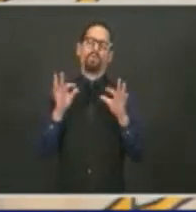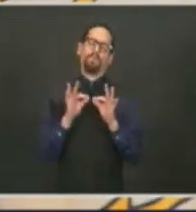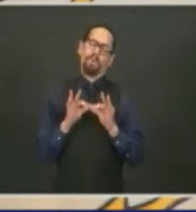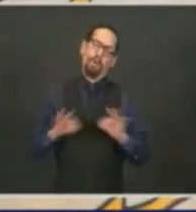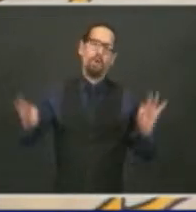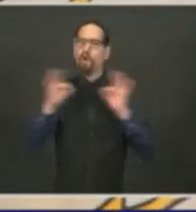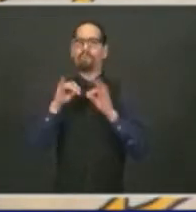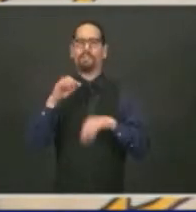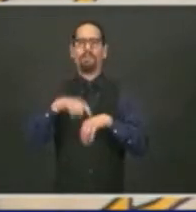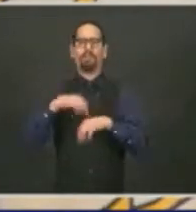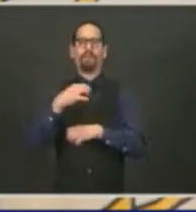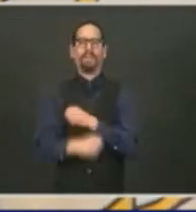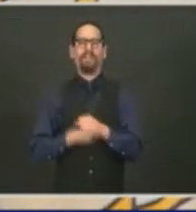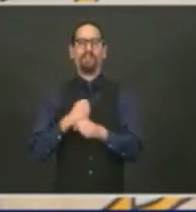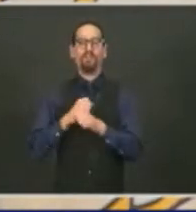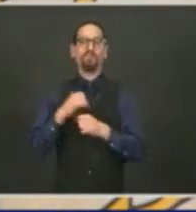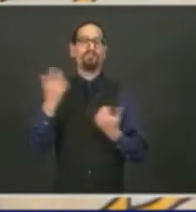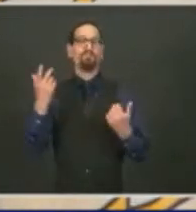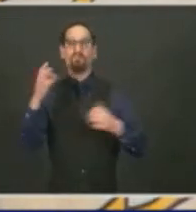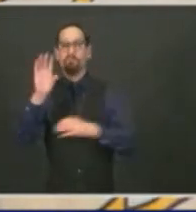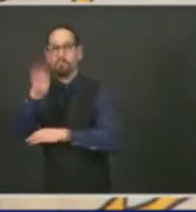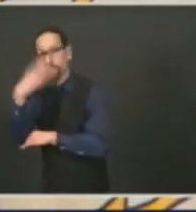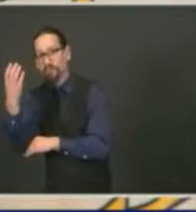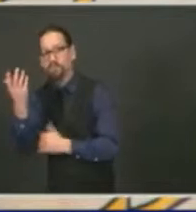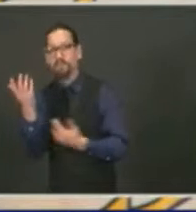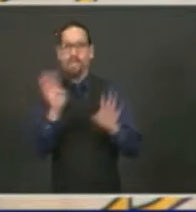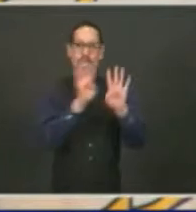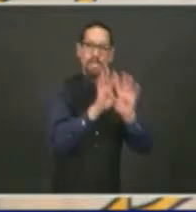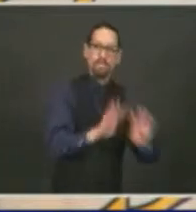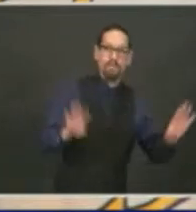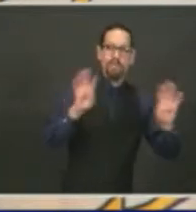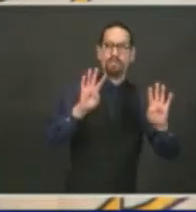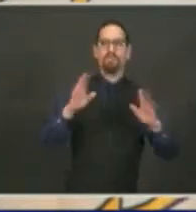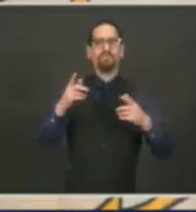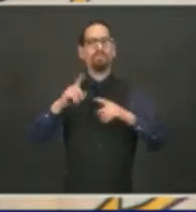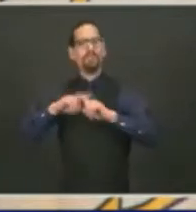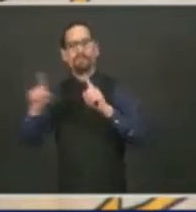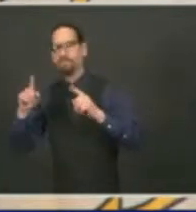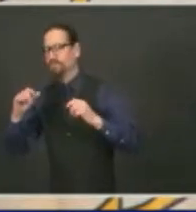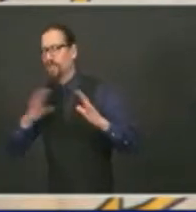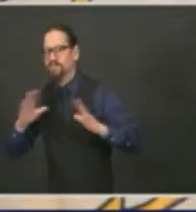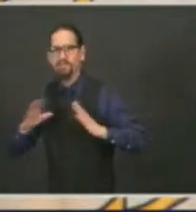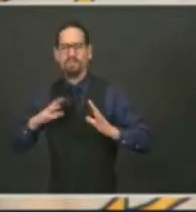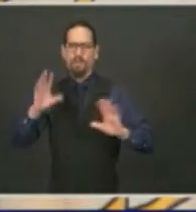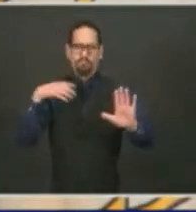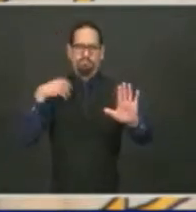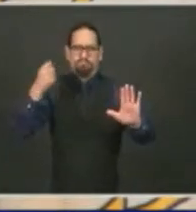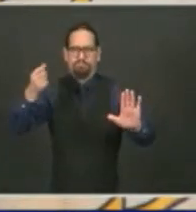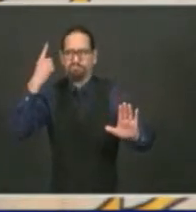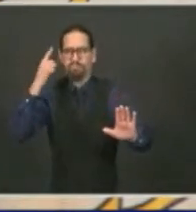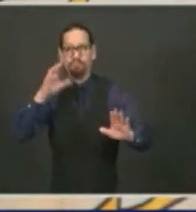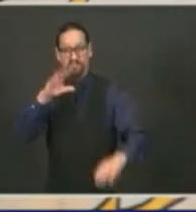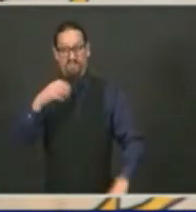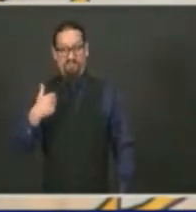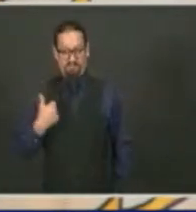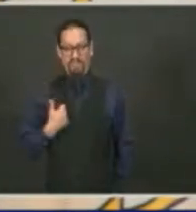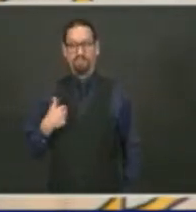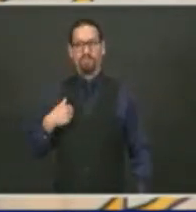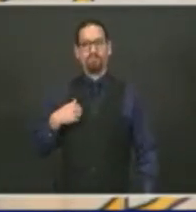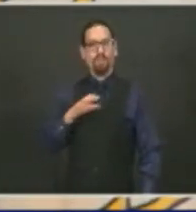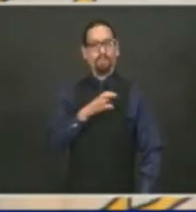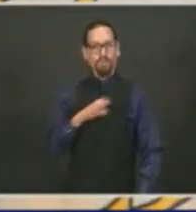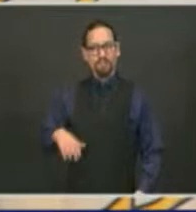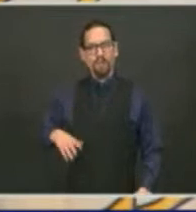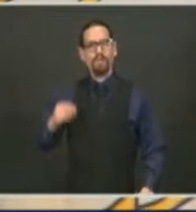Christmas and Hanukkah and year-end celebrations. I understand as a Christian myself, Catholic myself,